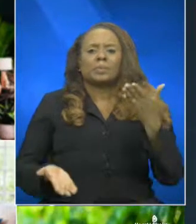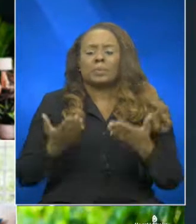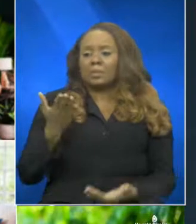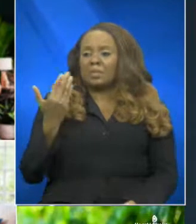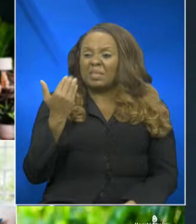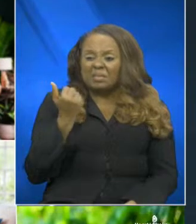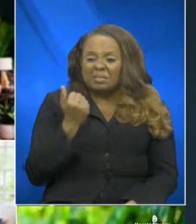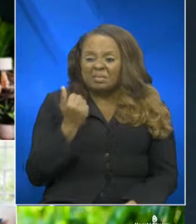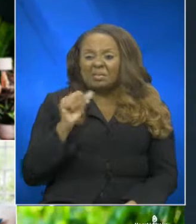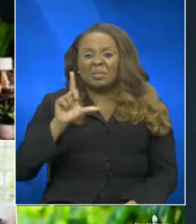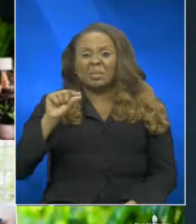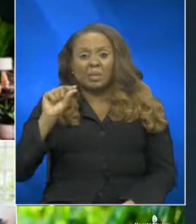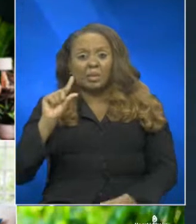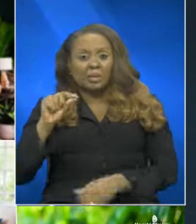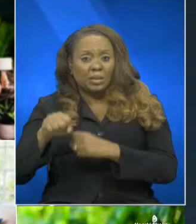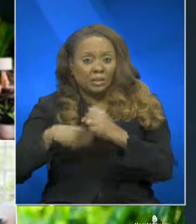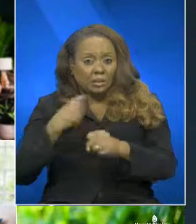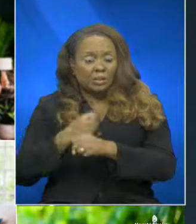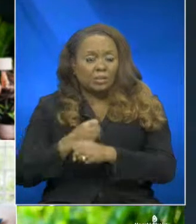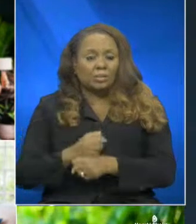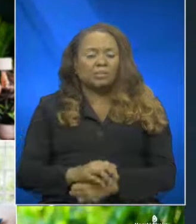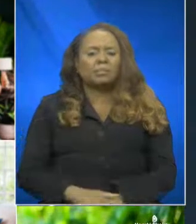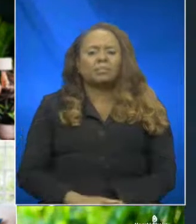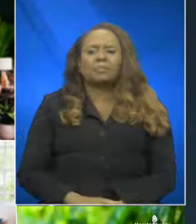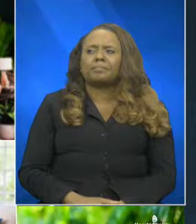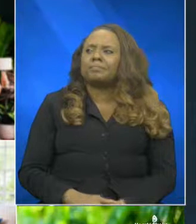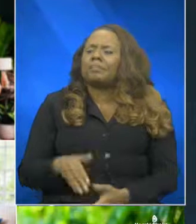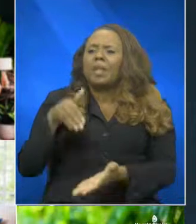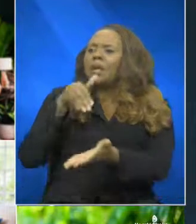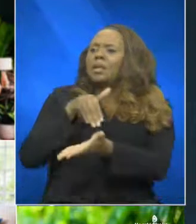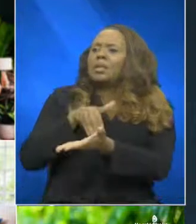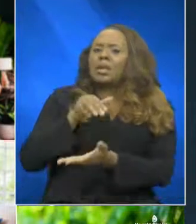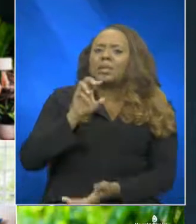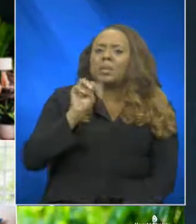15, 20 years. Dr. Mosley, your thoughts?